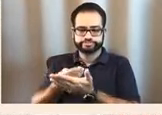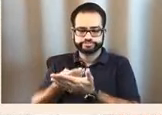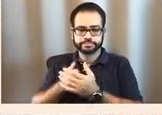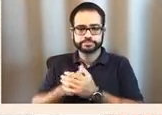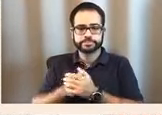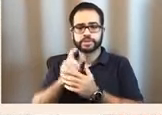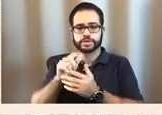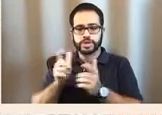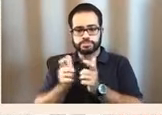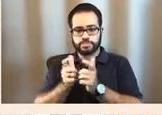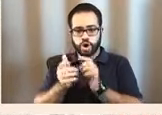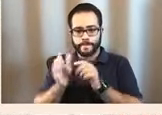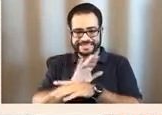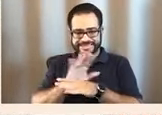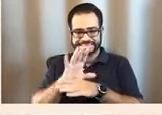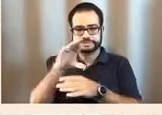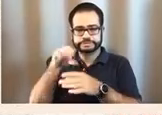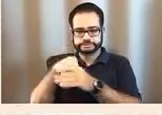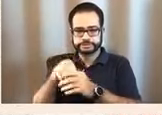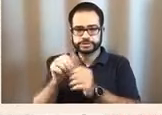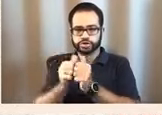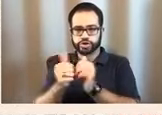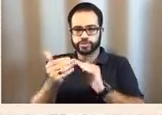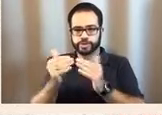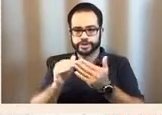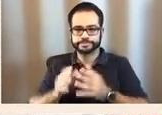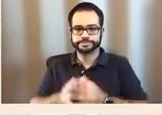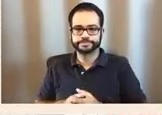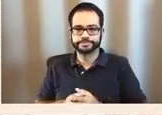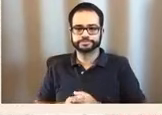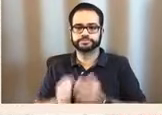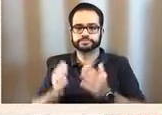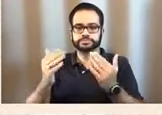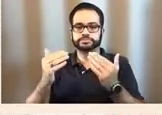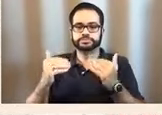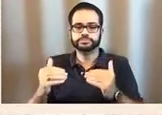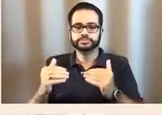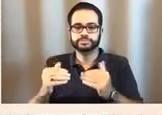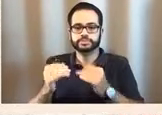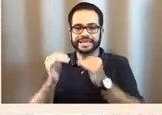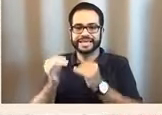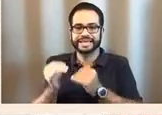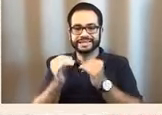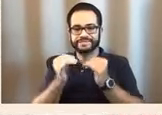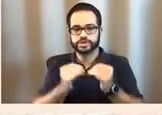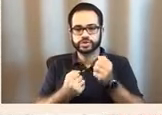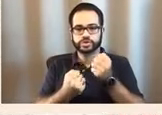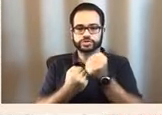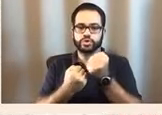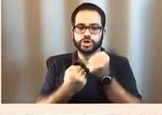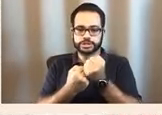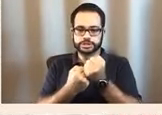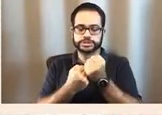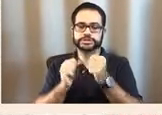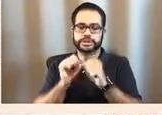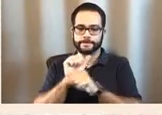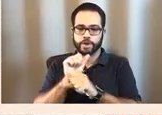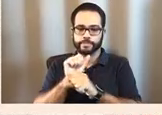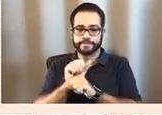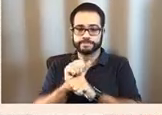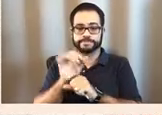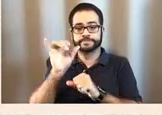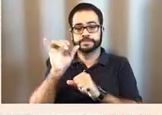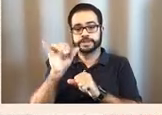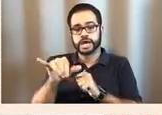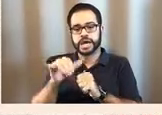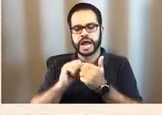the community. The next approach is individual supported employment. Supported employment is a way to move people